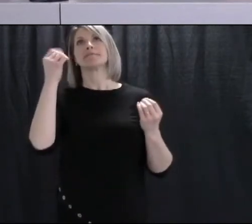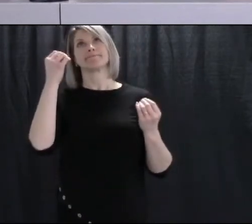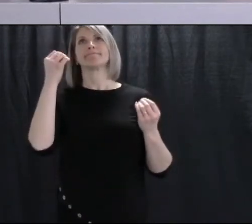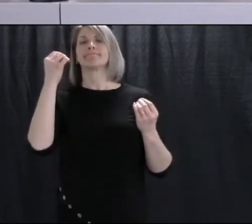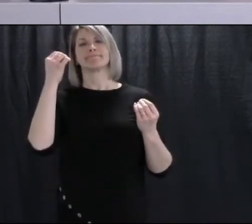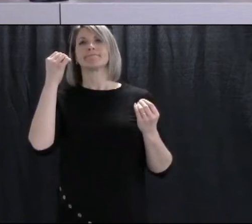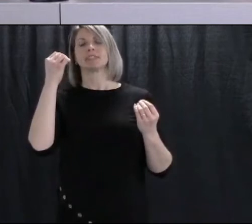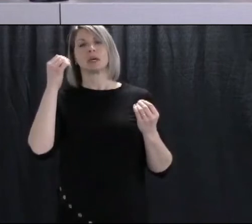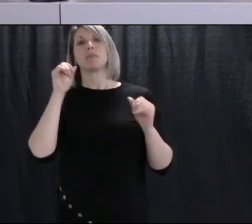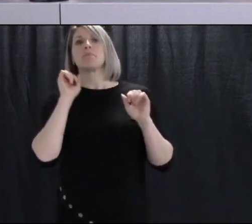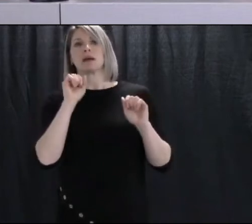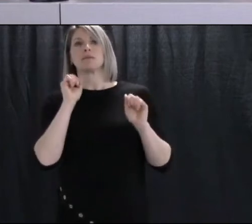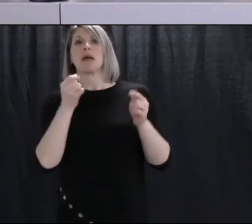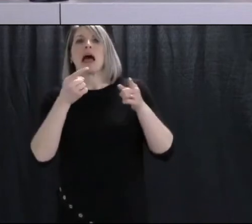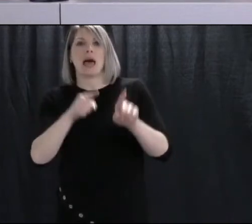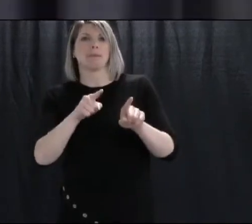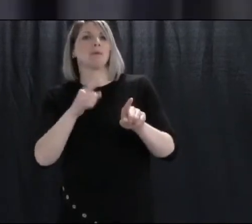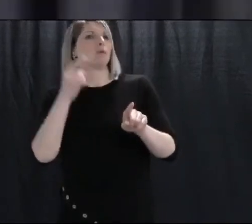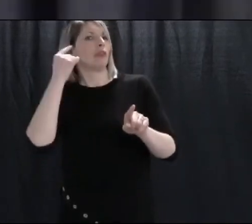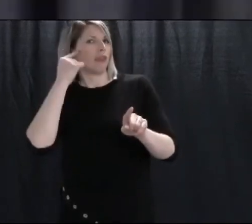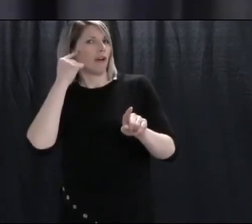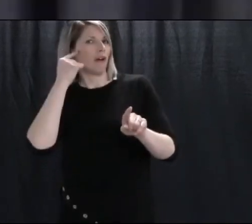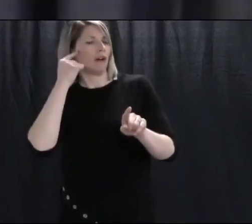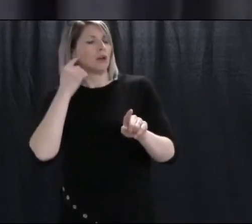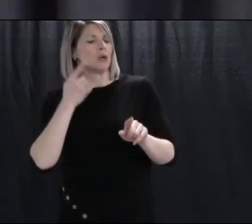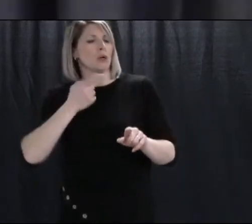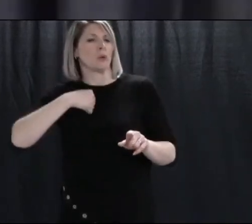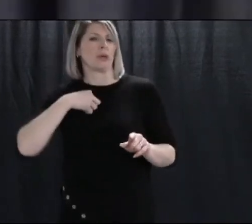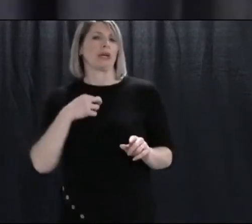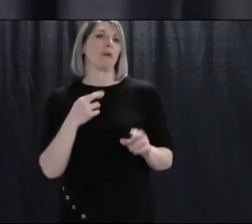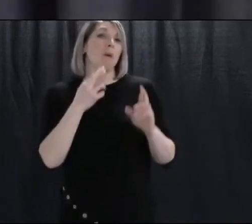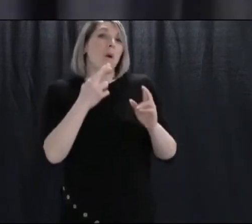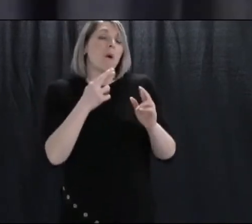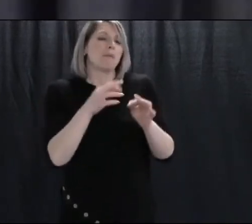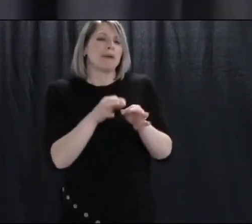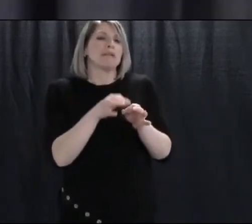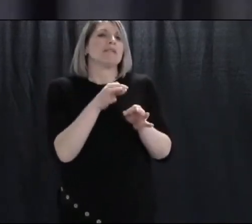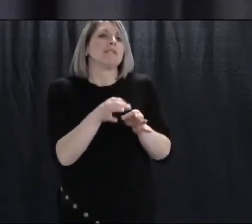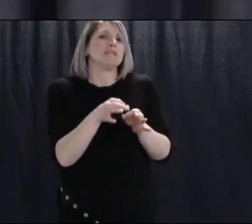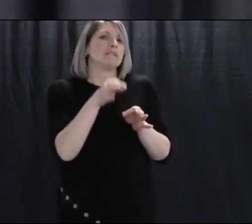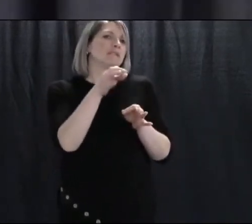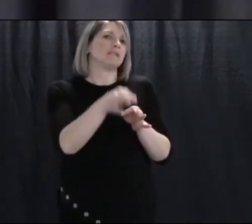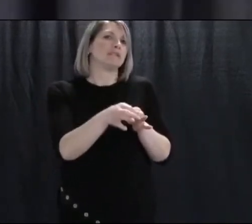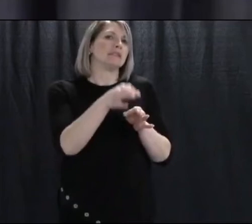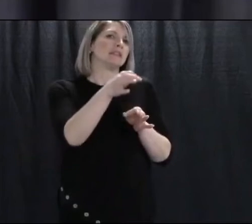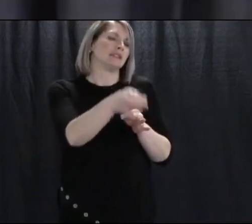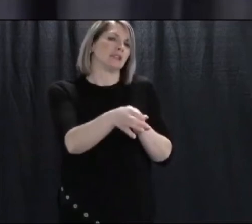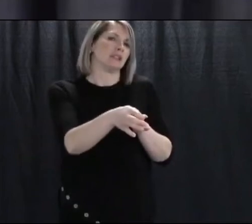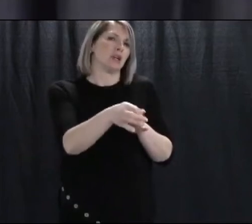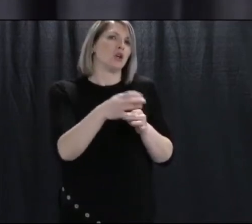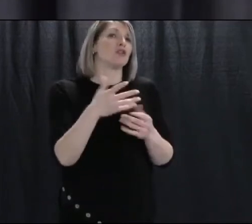a likely outcome. I think the hope was we could delay it as long as possible if we couldn't avoid it. But